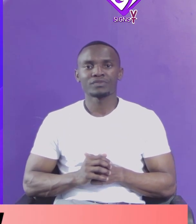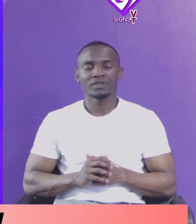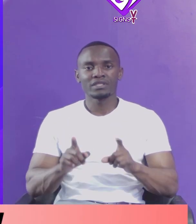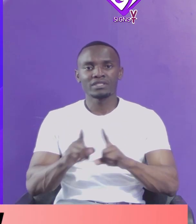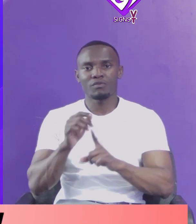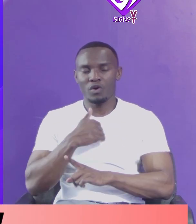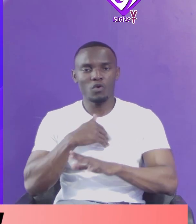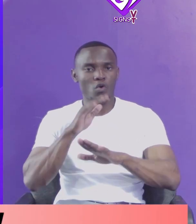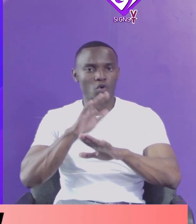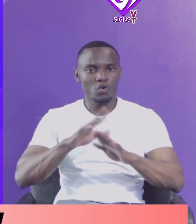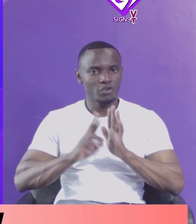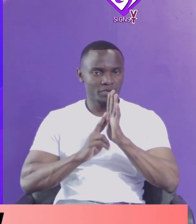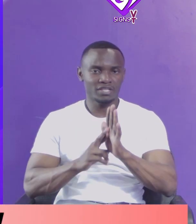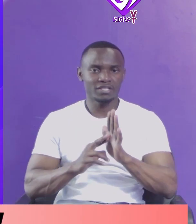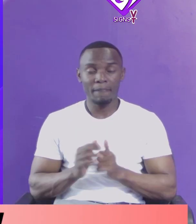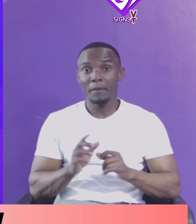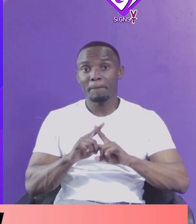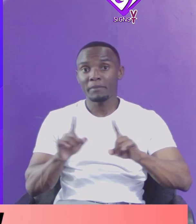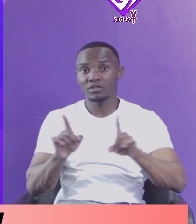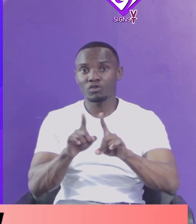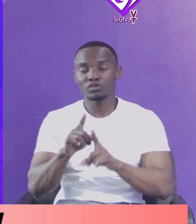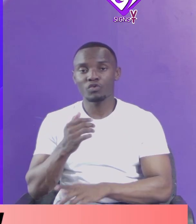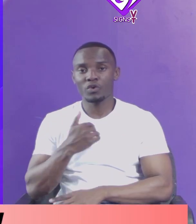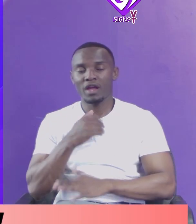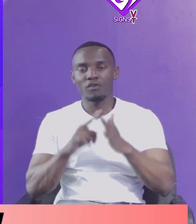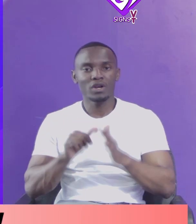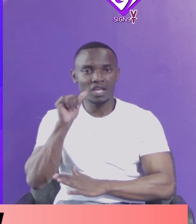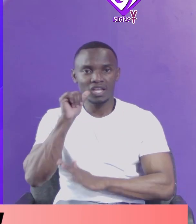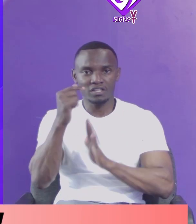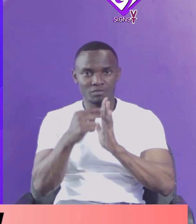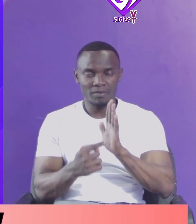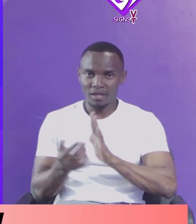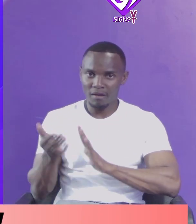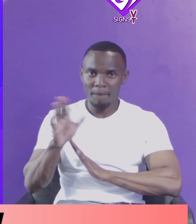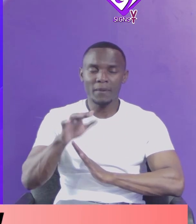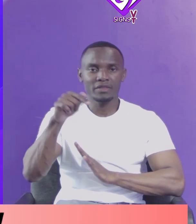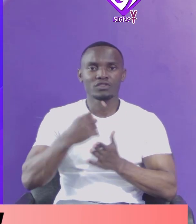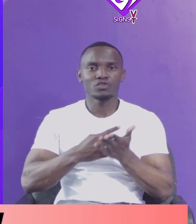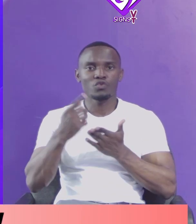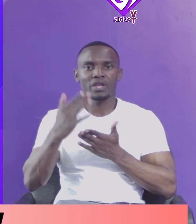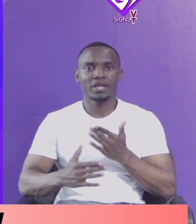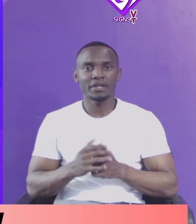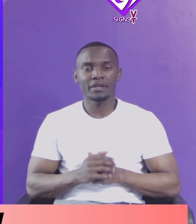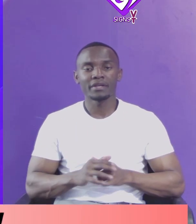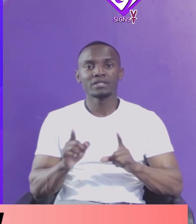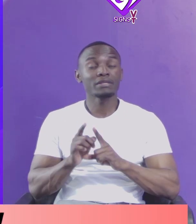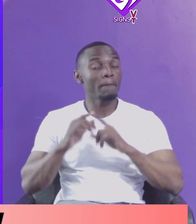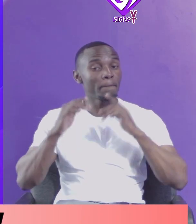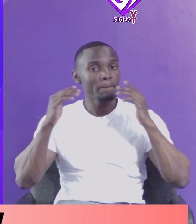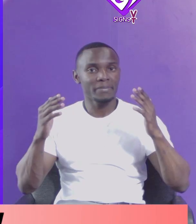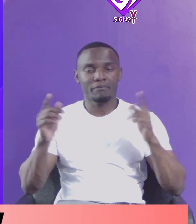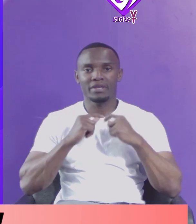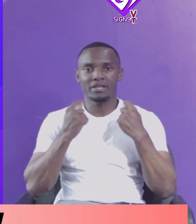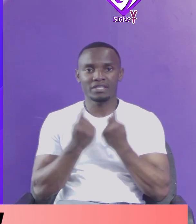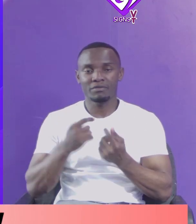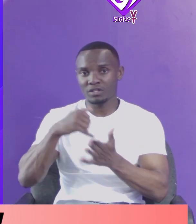the Deaflympics is concerned. But then again, also we have the EPL that is back in action this weekend. Big teams, including the Super Sunday that